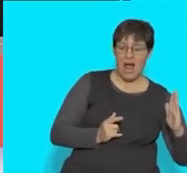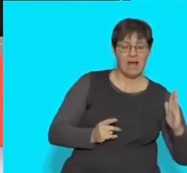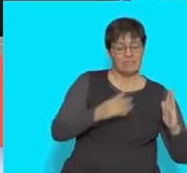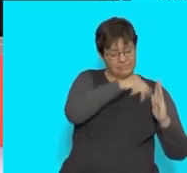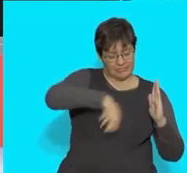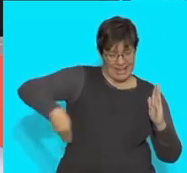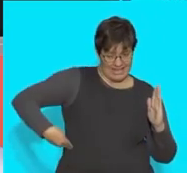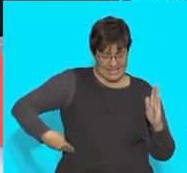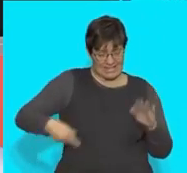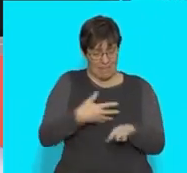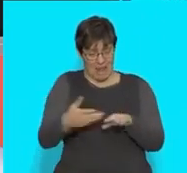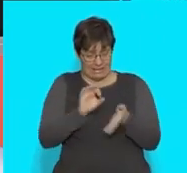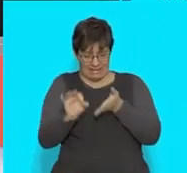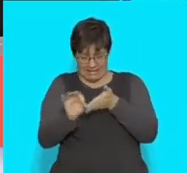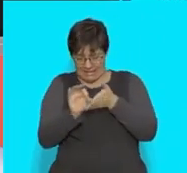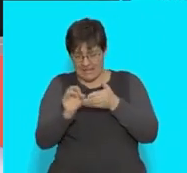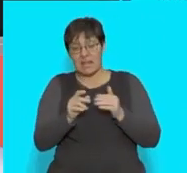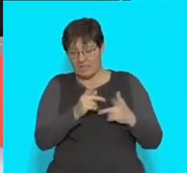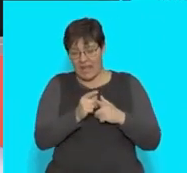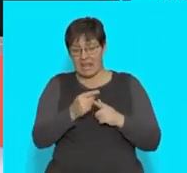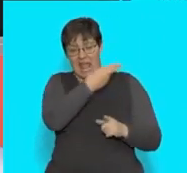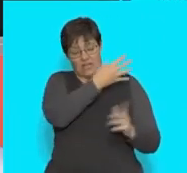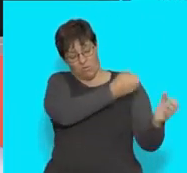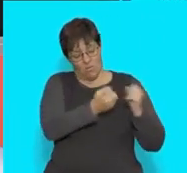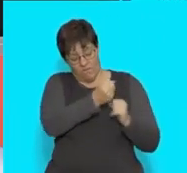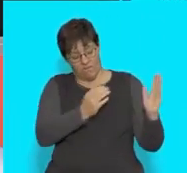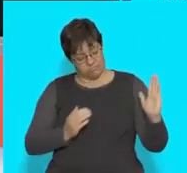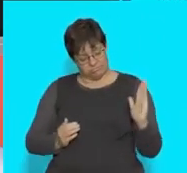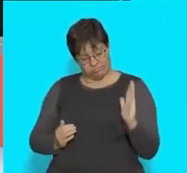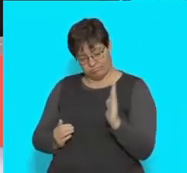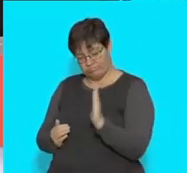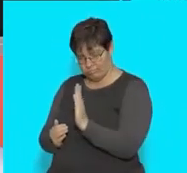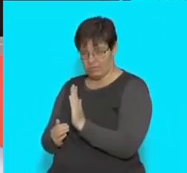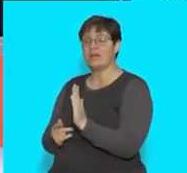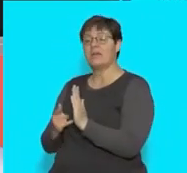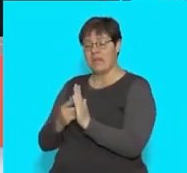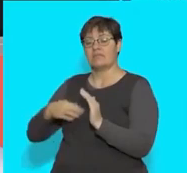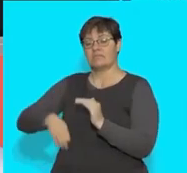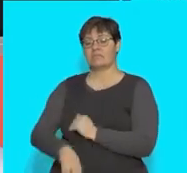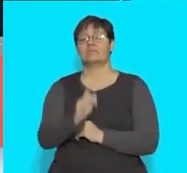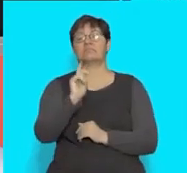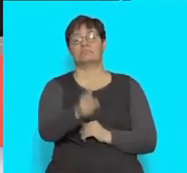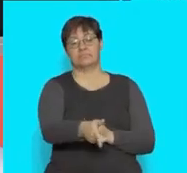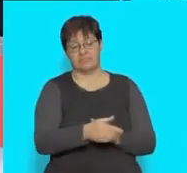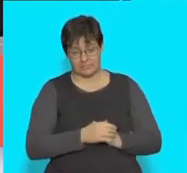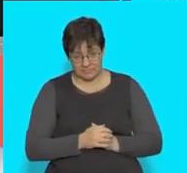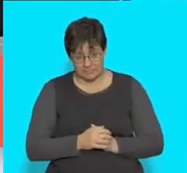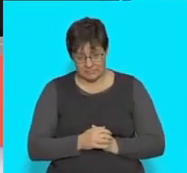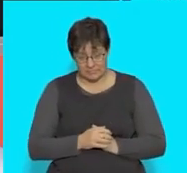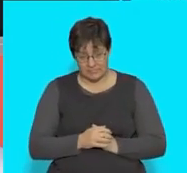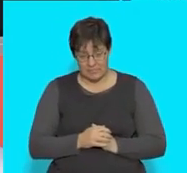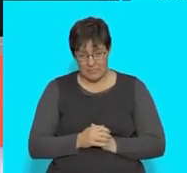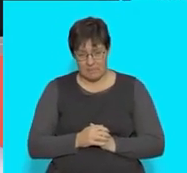we could, right, secrete or excrete the hydrogen into the tubules, and we could excrete it